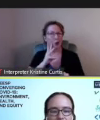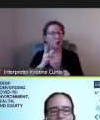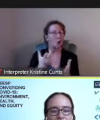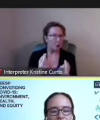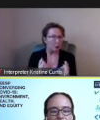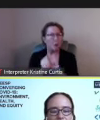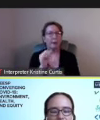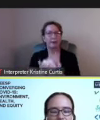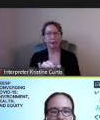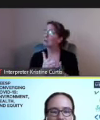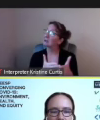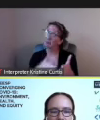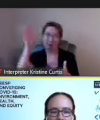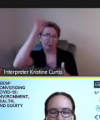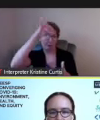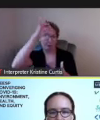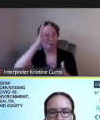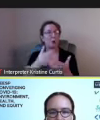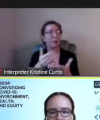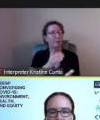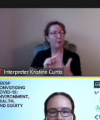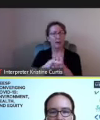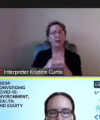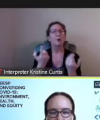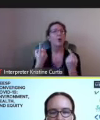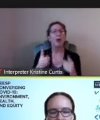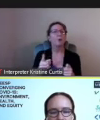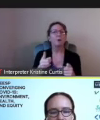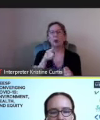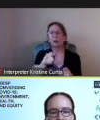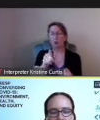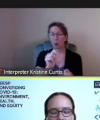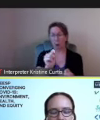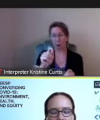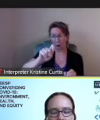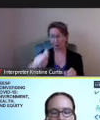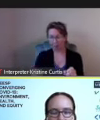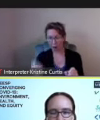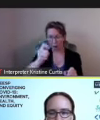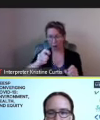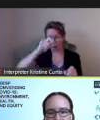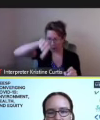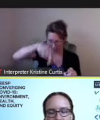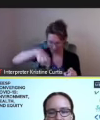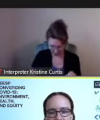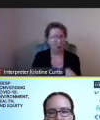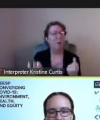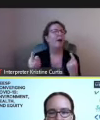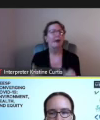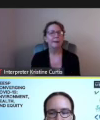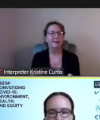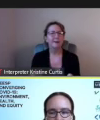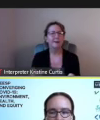not. And before I get started about what happens when you flush the toilet, in accordance with the theme of equity,